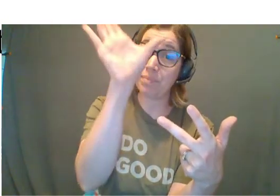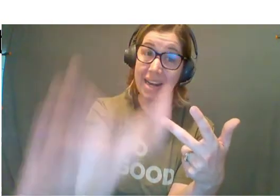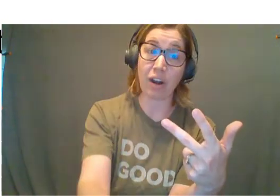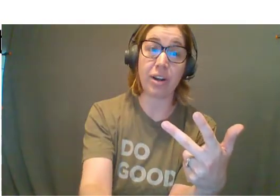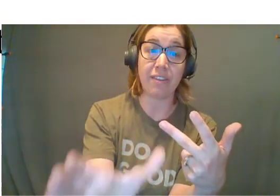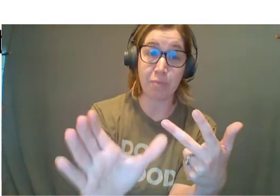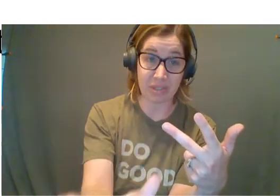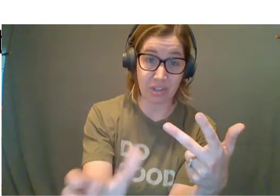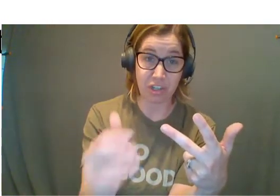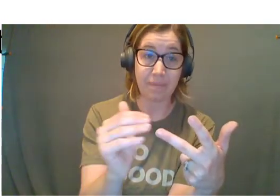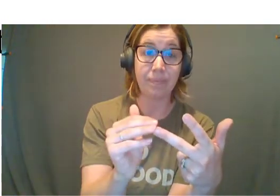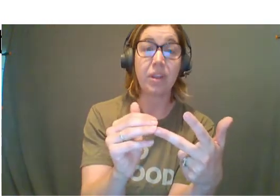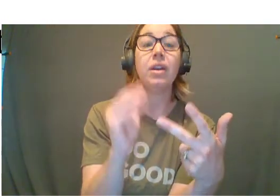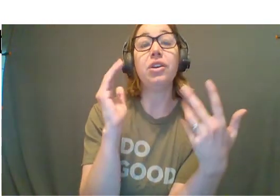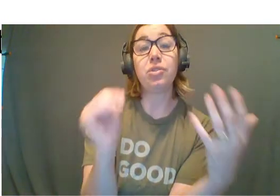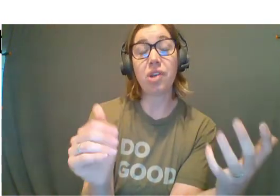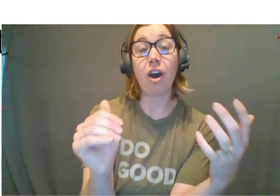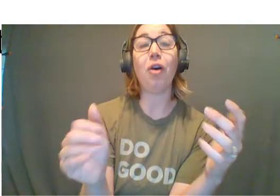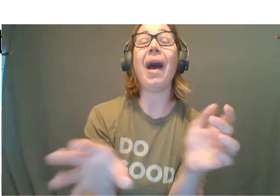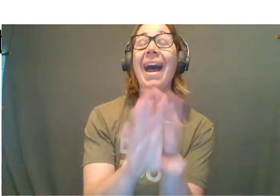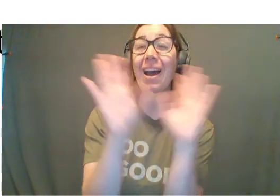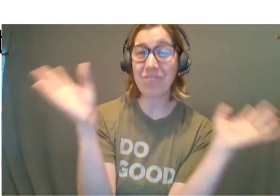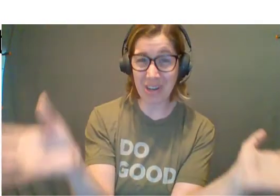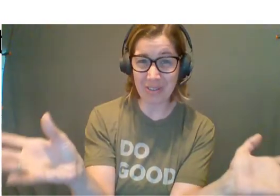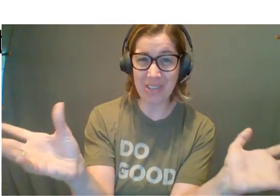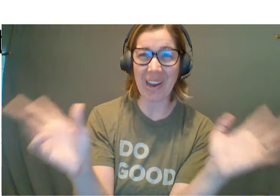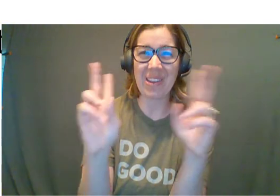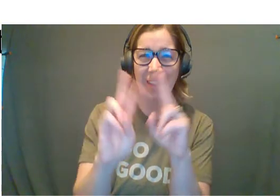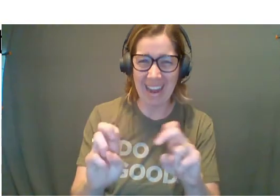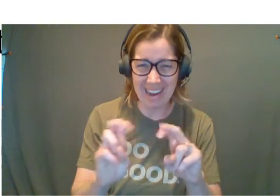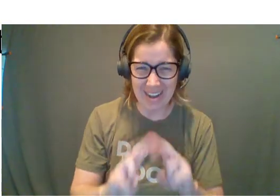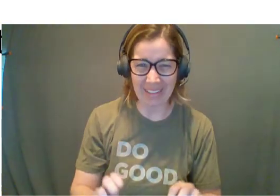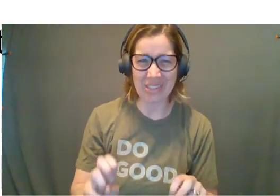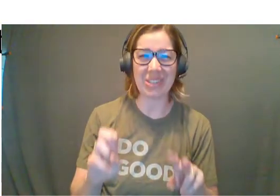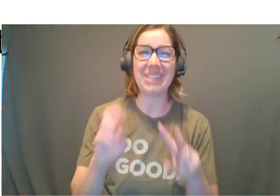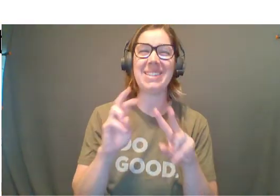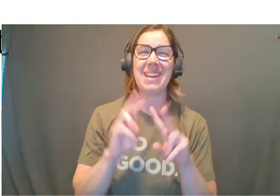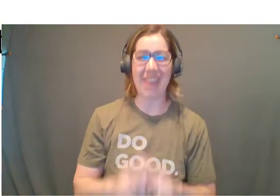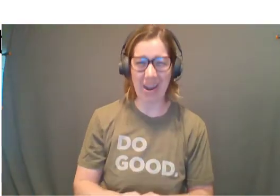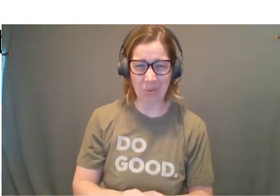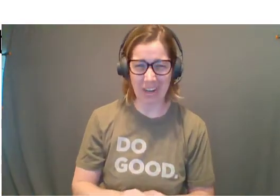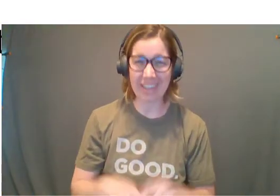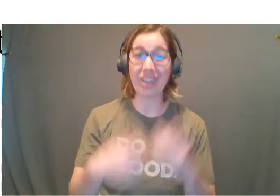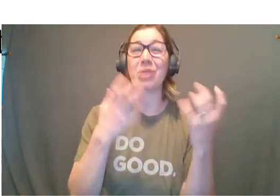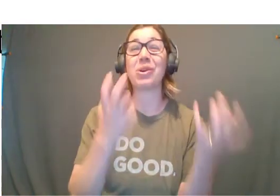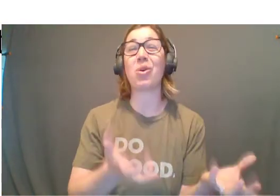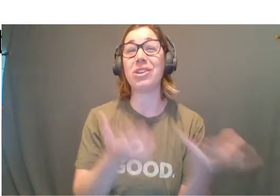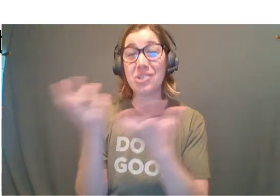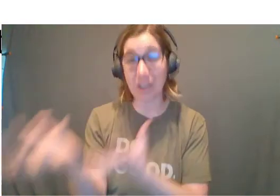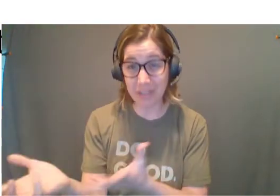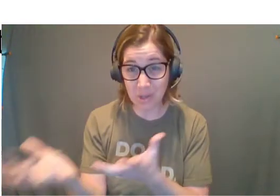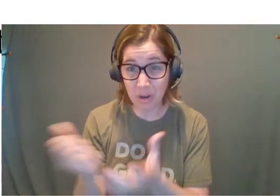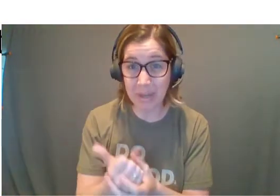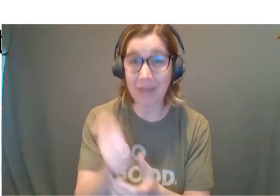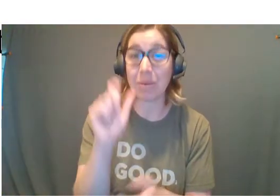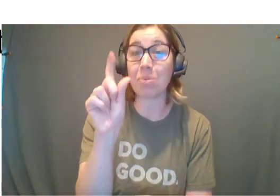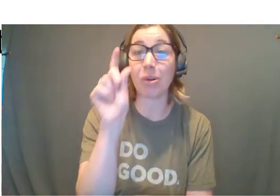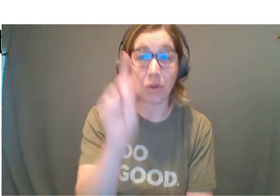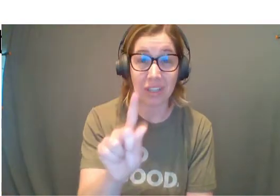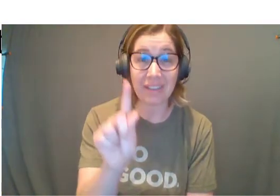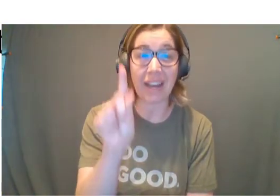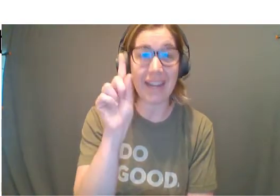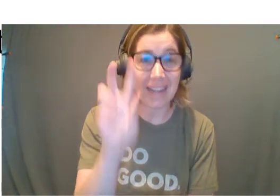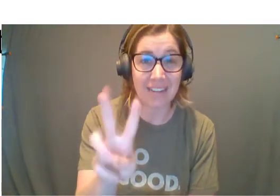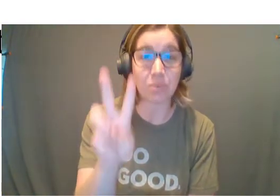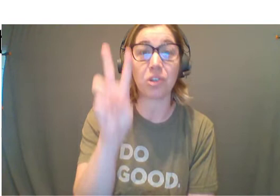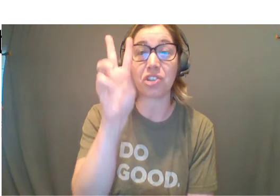that narrative position. So after you've done that analysis and that work, you're going to record yourself interpreting. Remember,